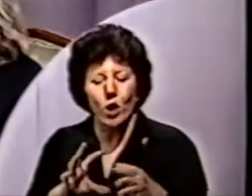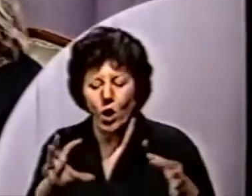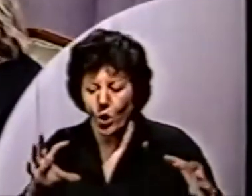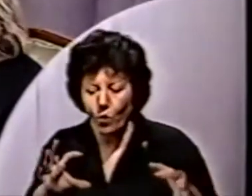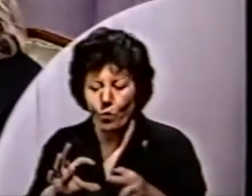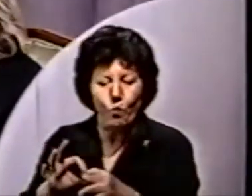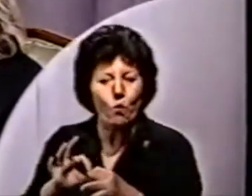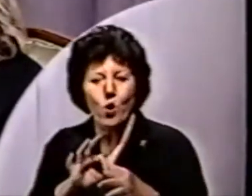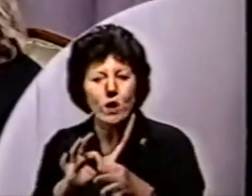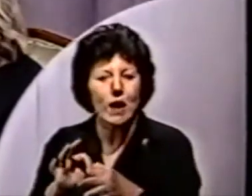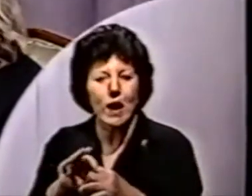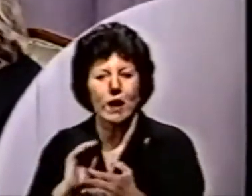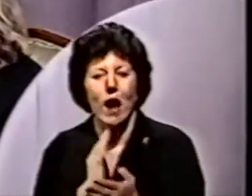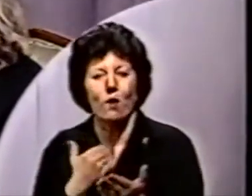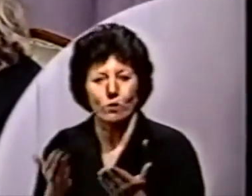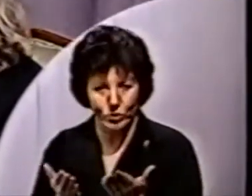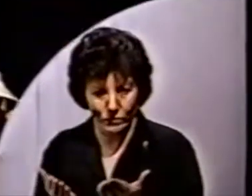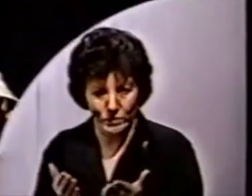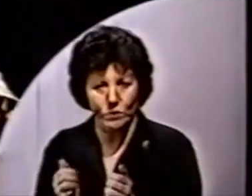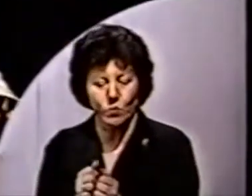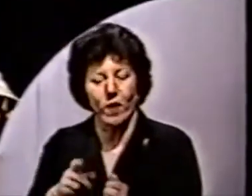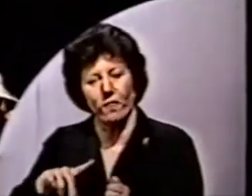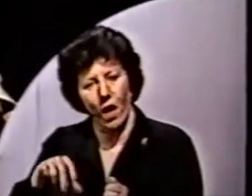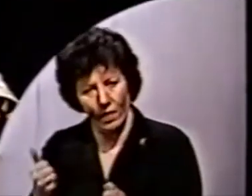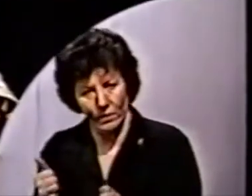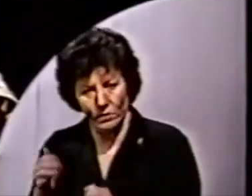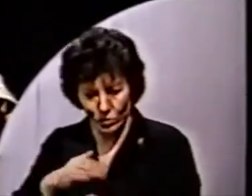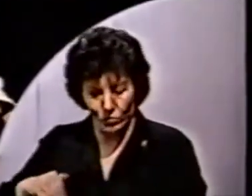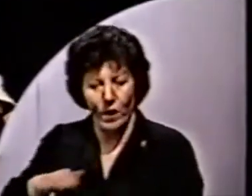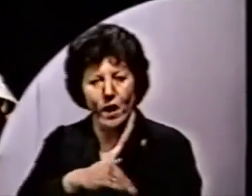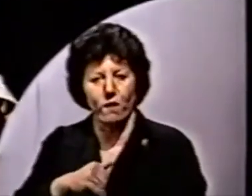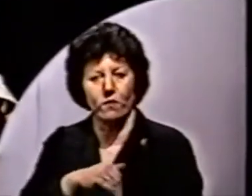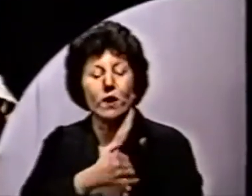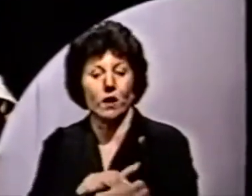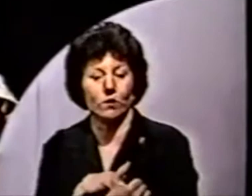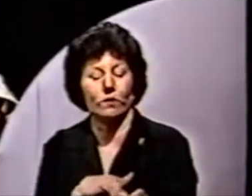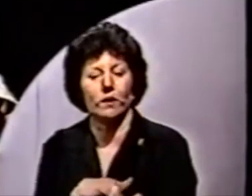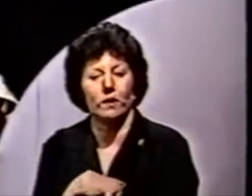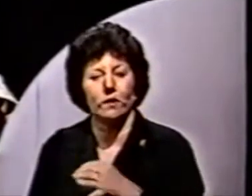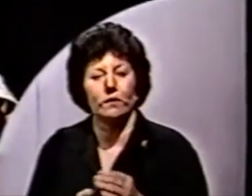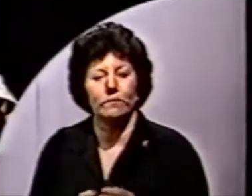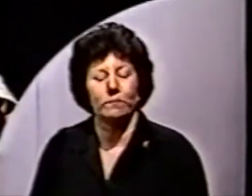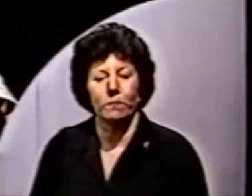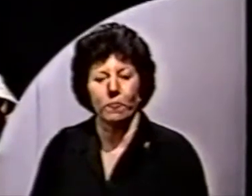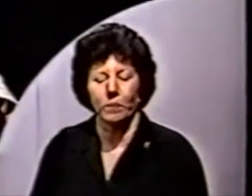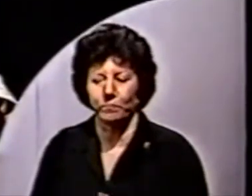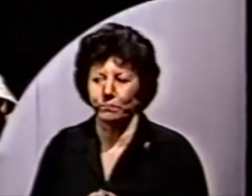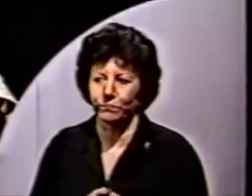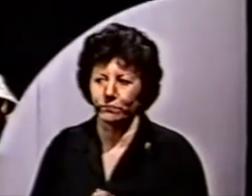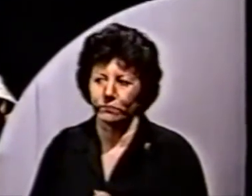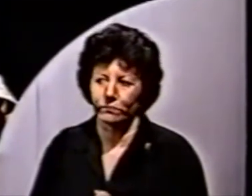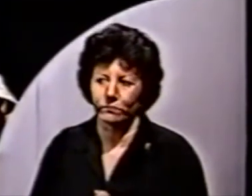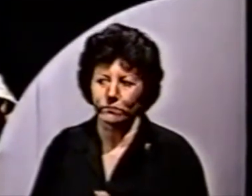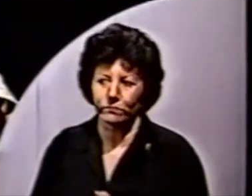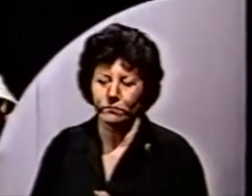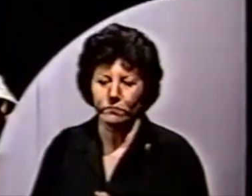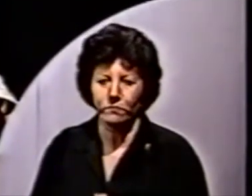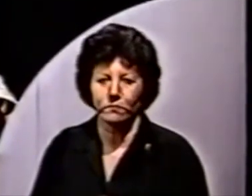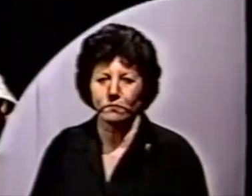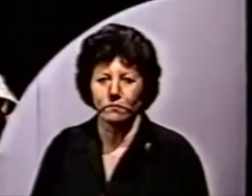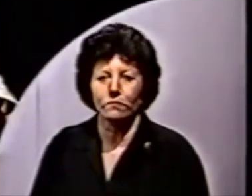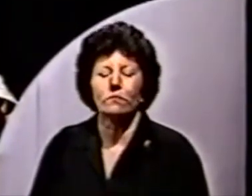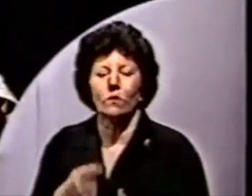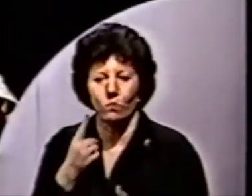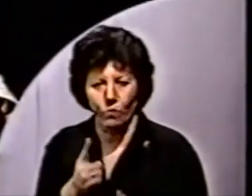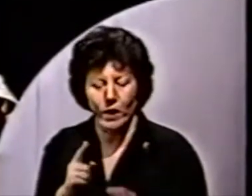providers in the Denver metro area. Mm-hmm. So keying in then on some of the areas that you're going to focus on, you say child care